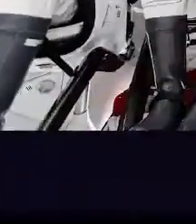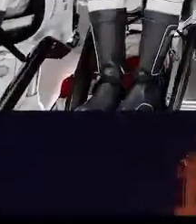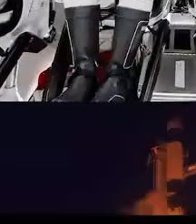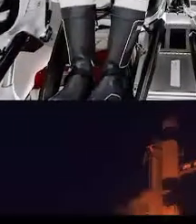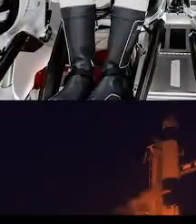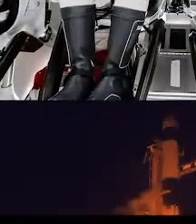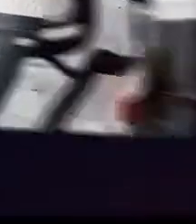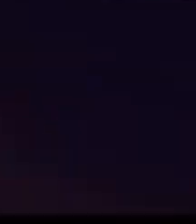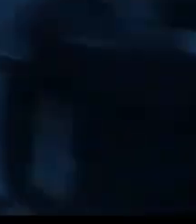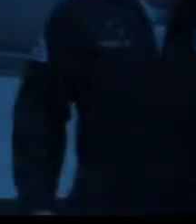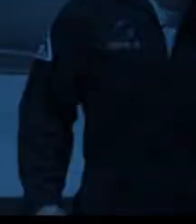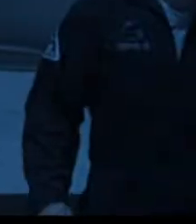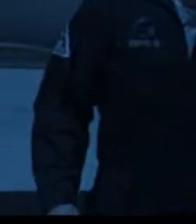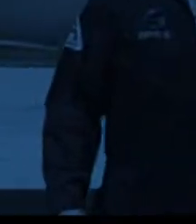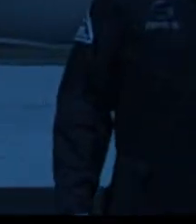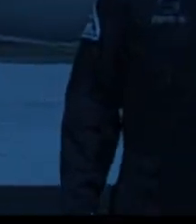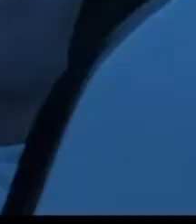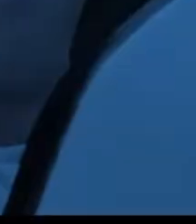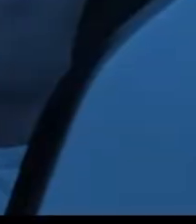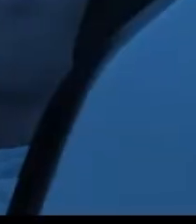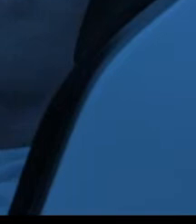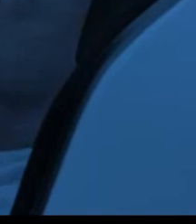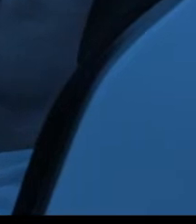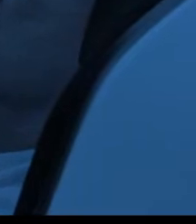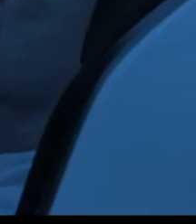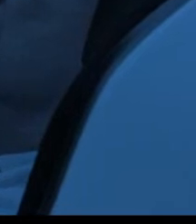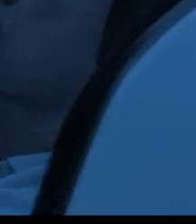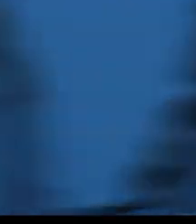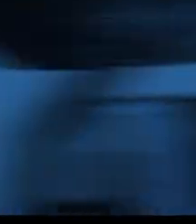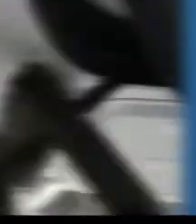And lift off.